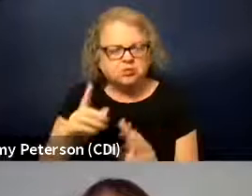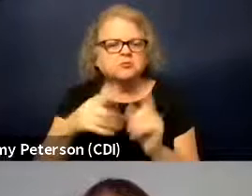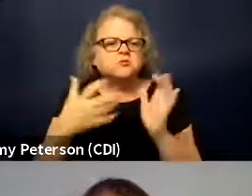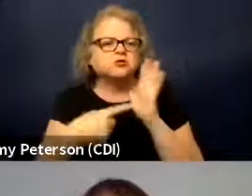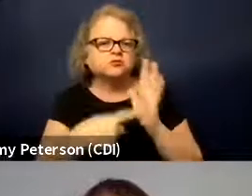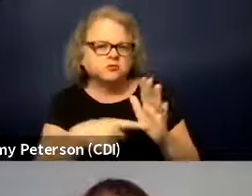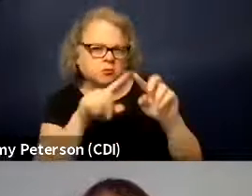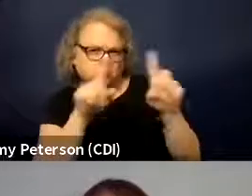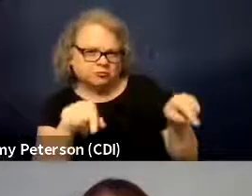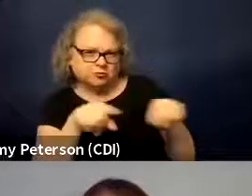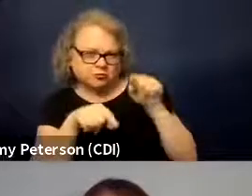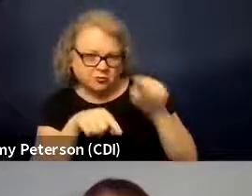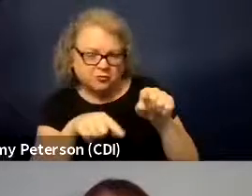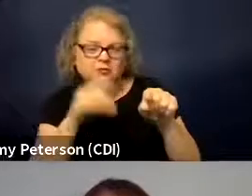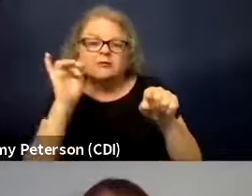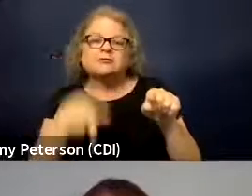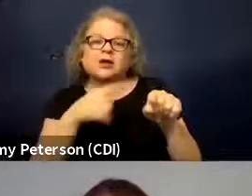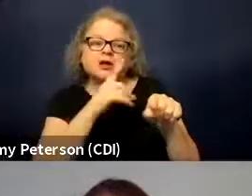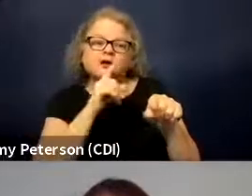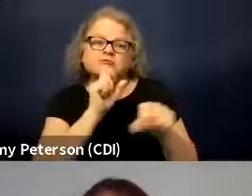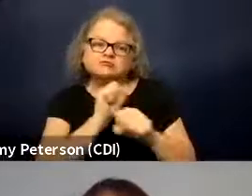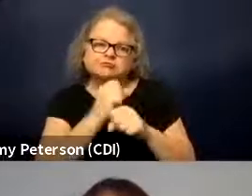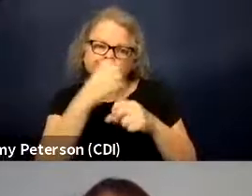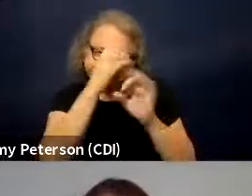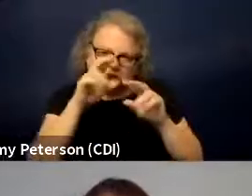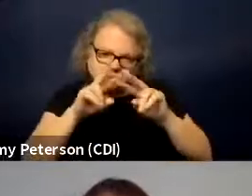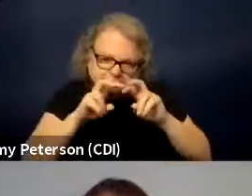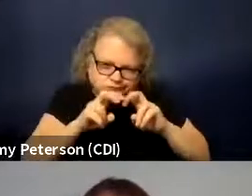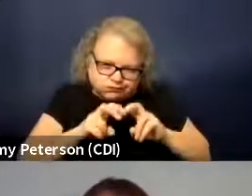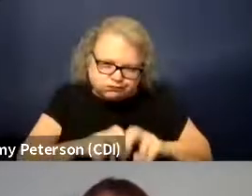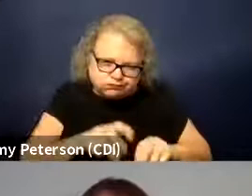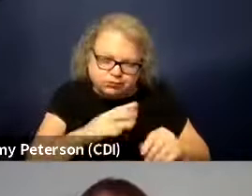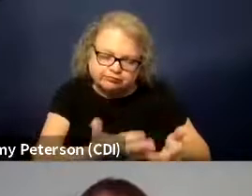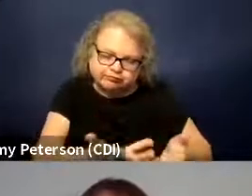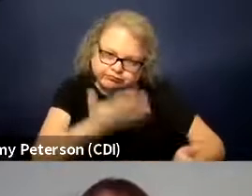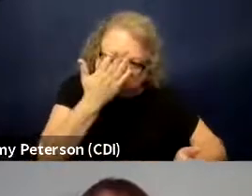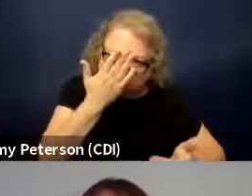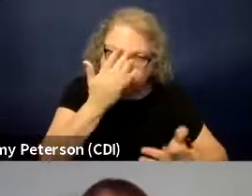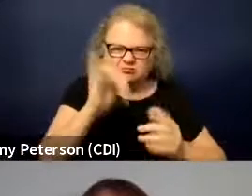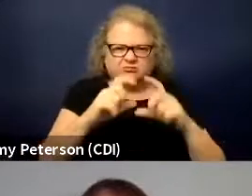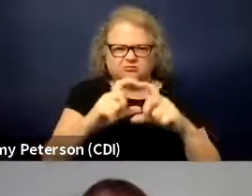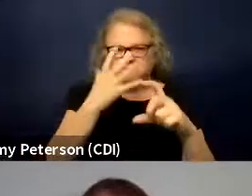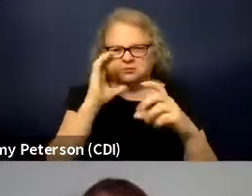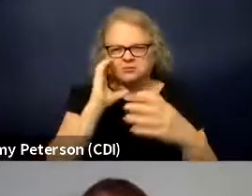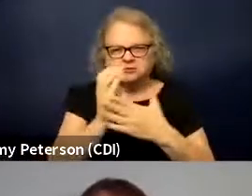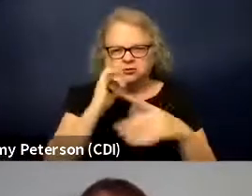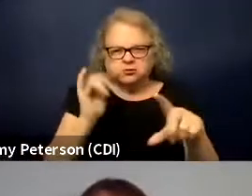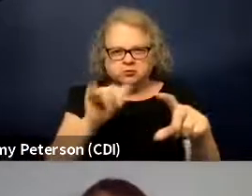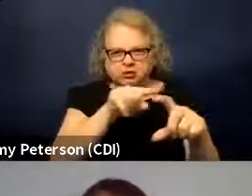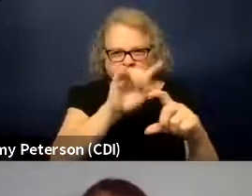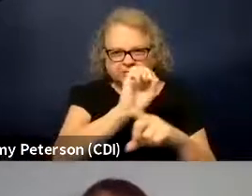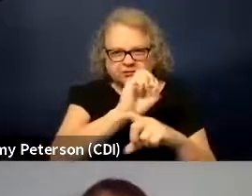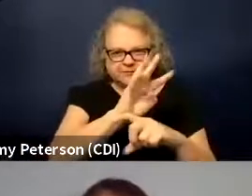most important thing to know about this virus in terms of vaccine is that there is a protein